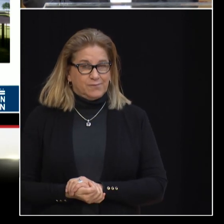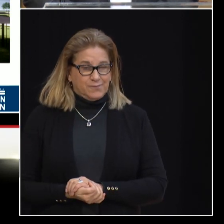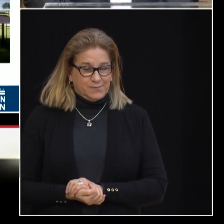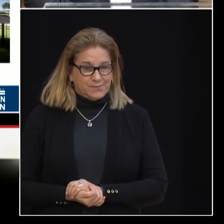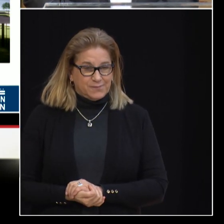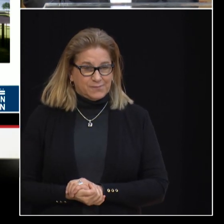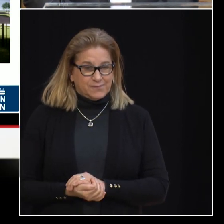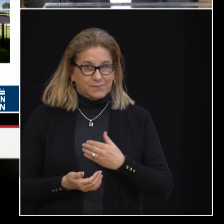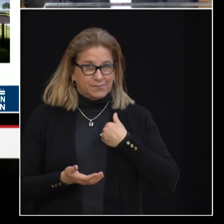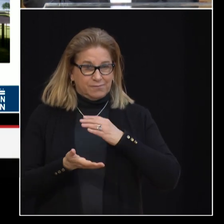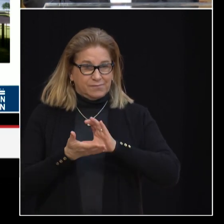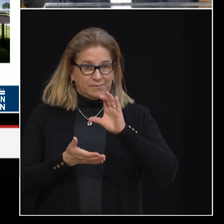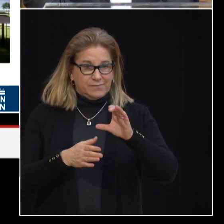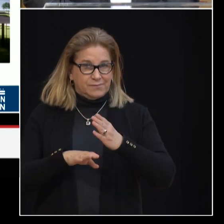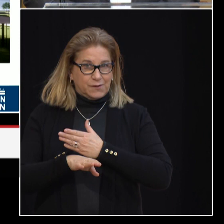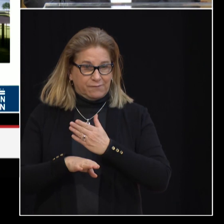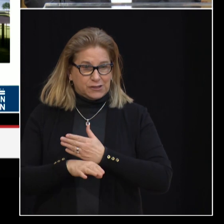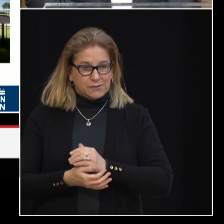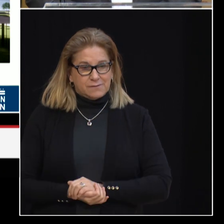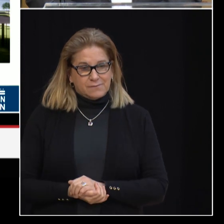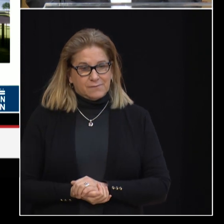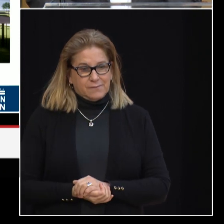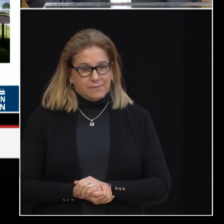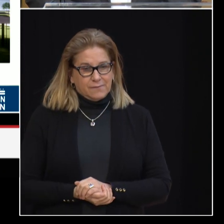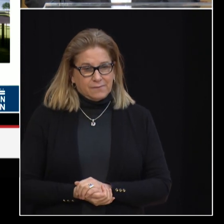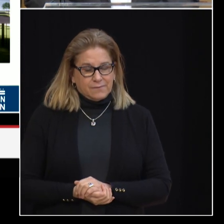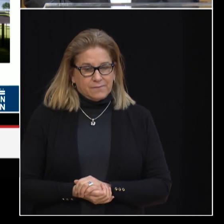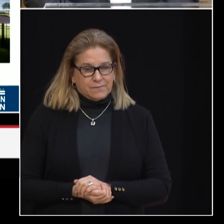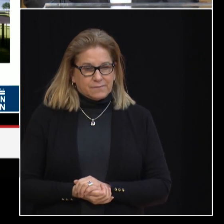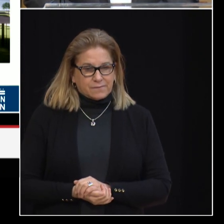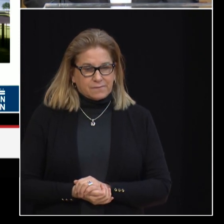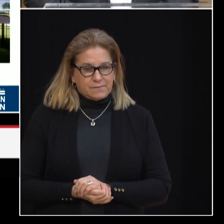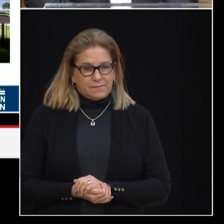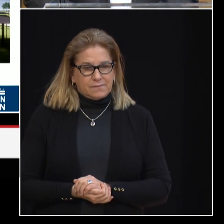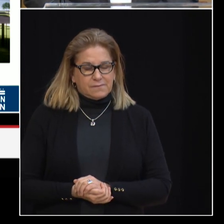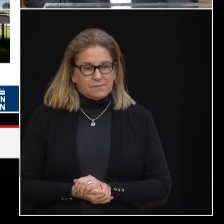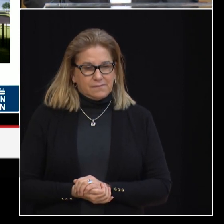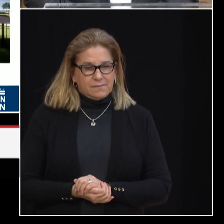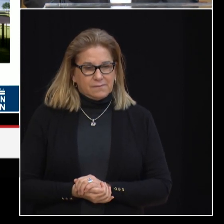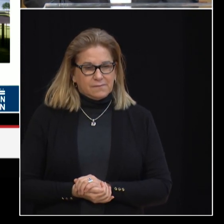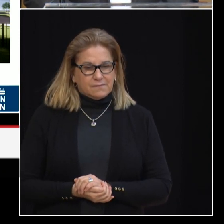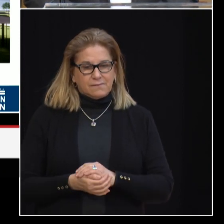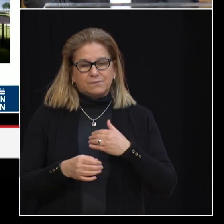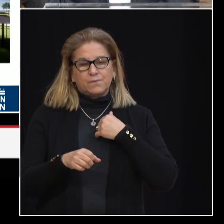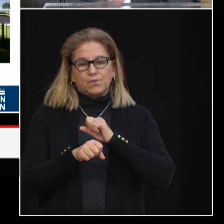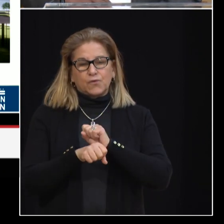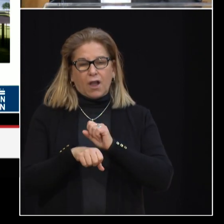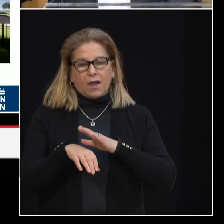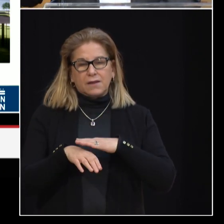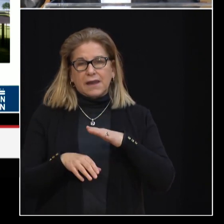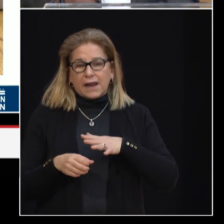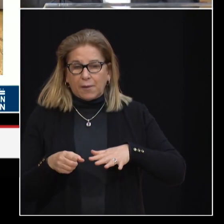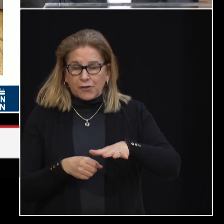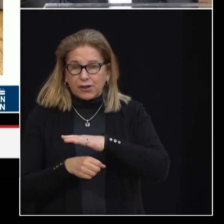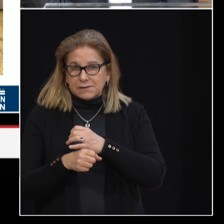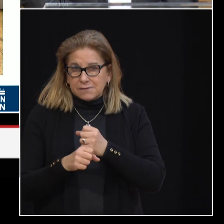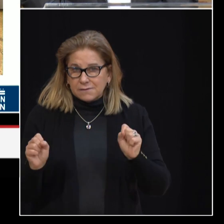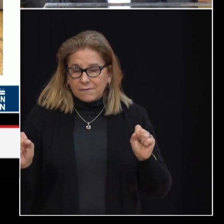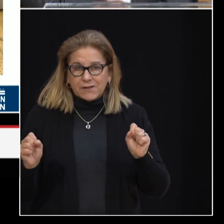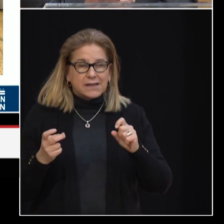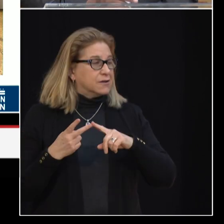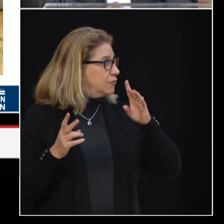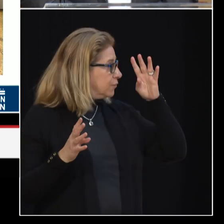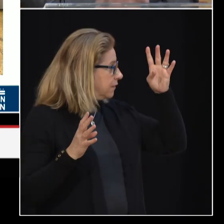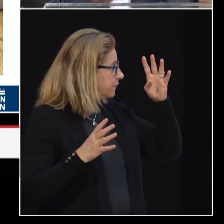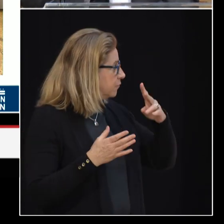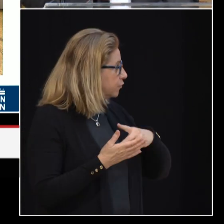Neighborhood Safety and Engagement Headquarters Renovation Project. Located in Ward 7, just a few blocks from where DGS will be moving